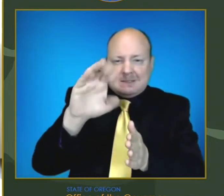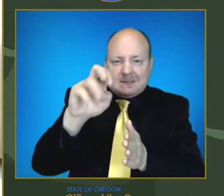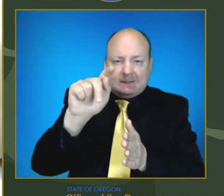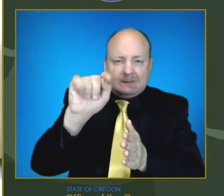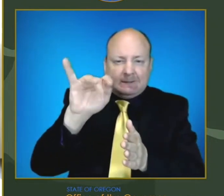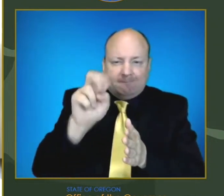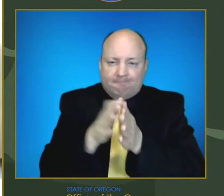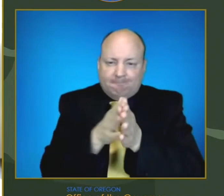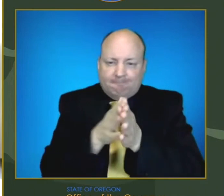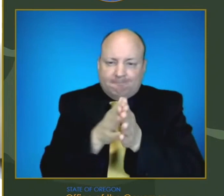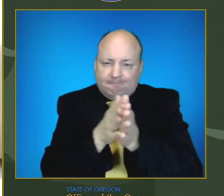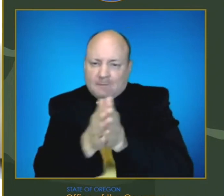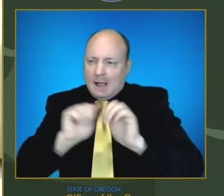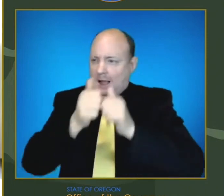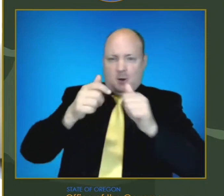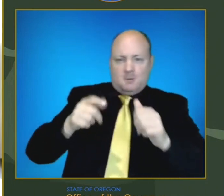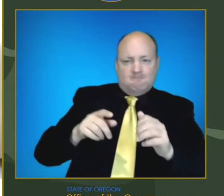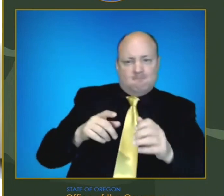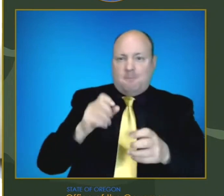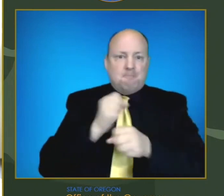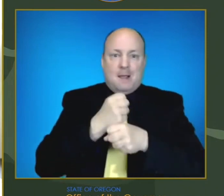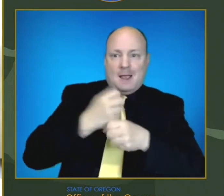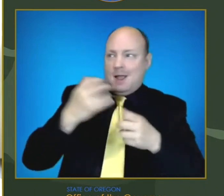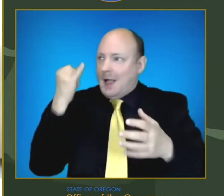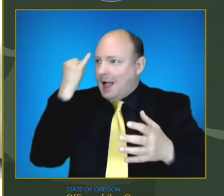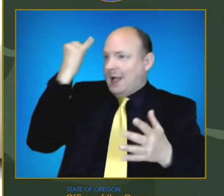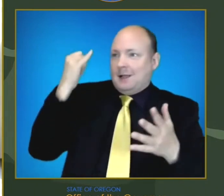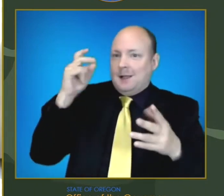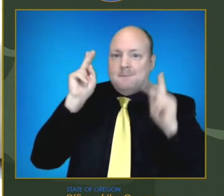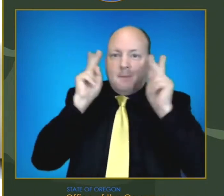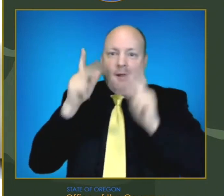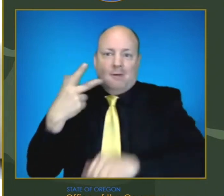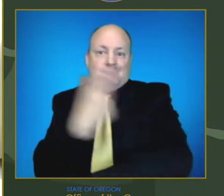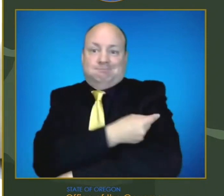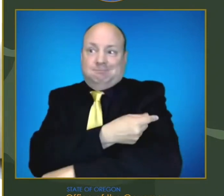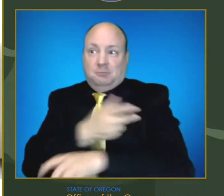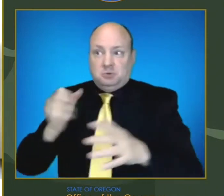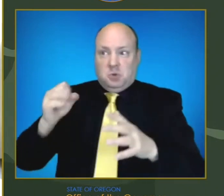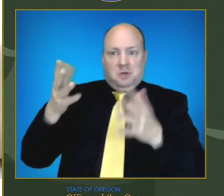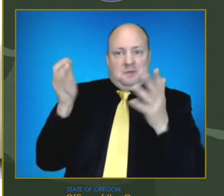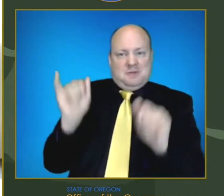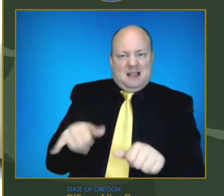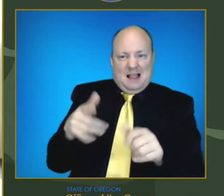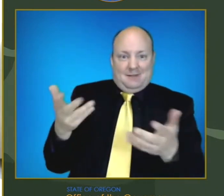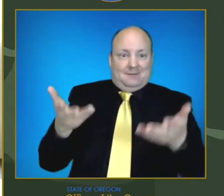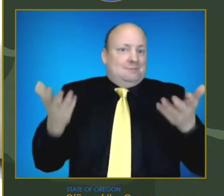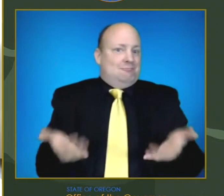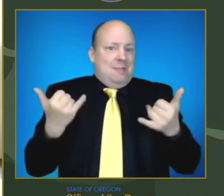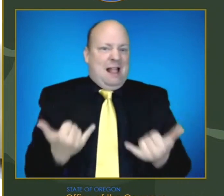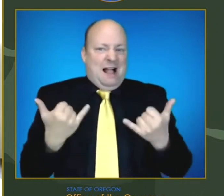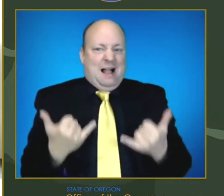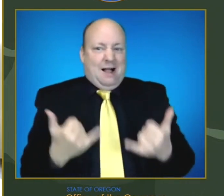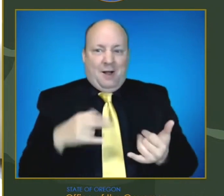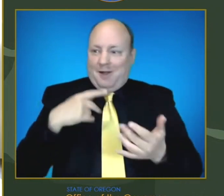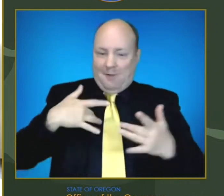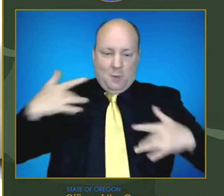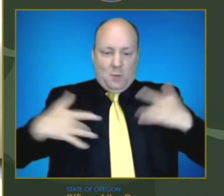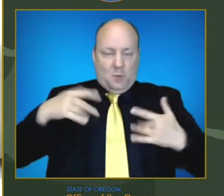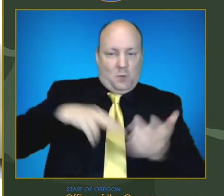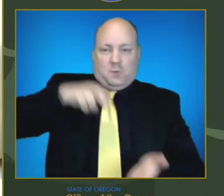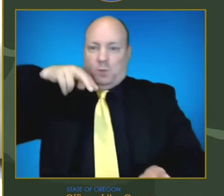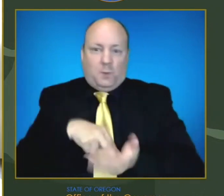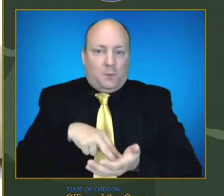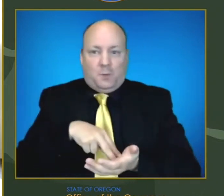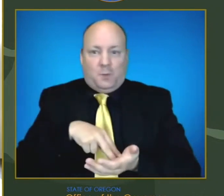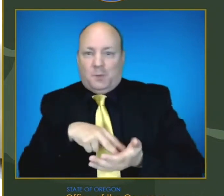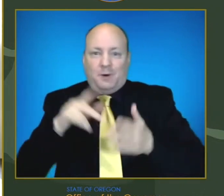jumped out of the chair I'm currently seating in. I was just incredibly excited to